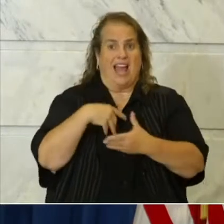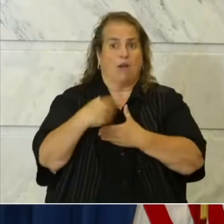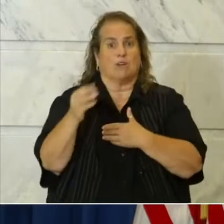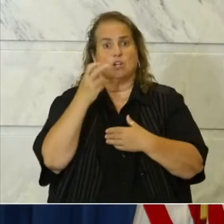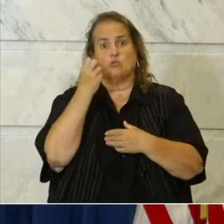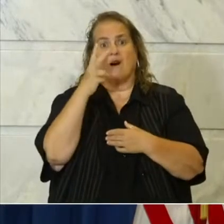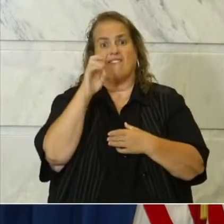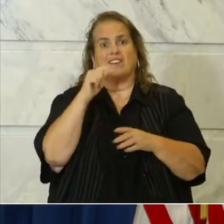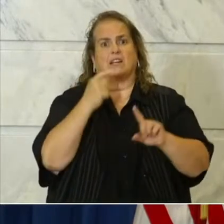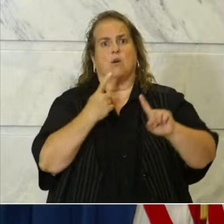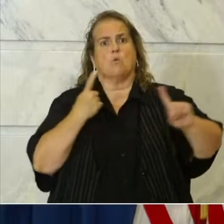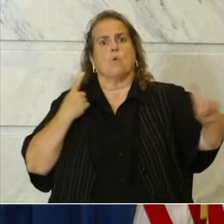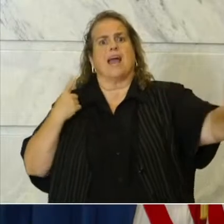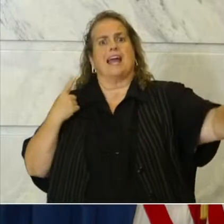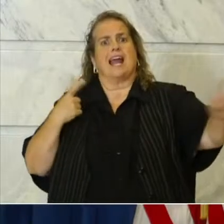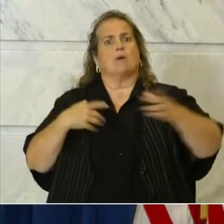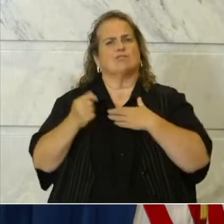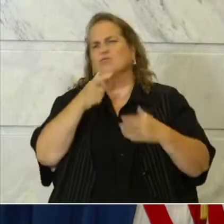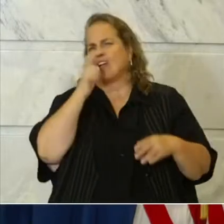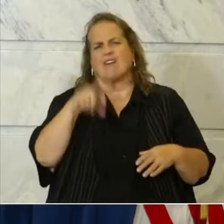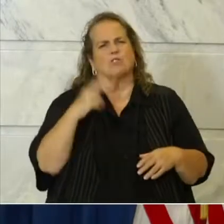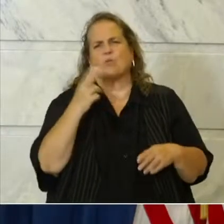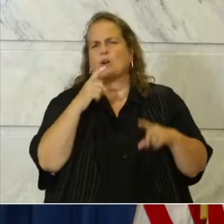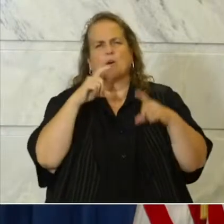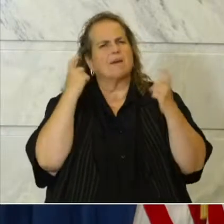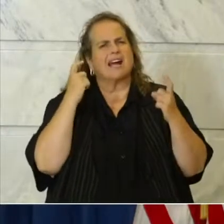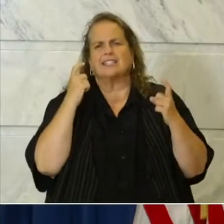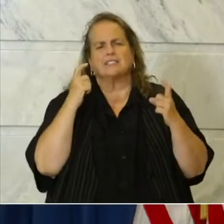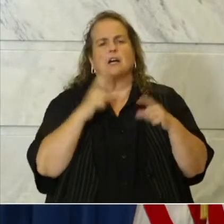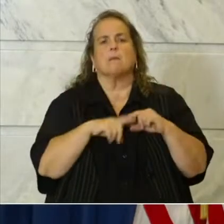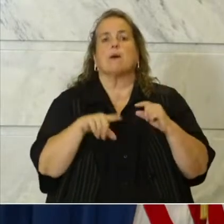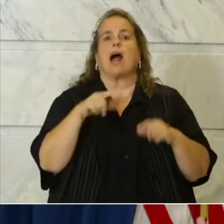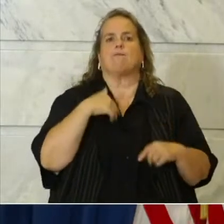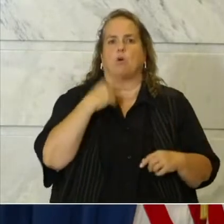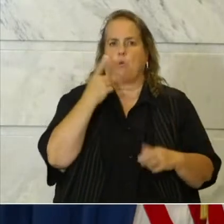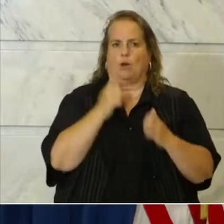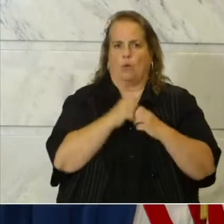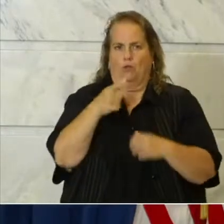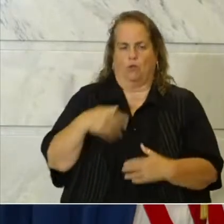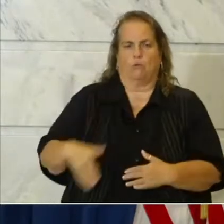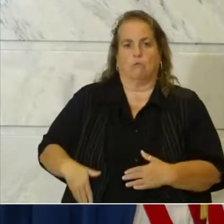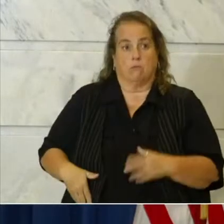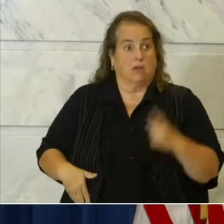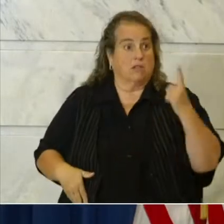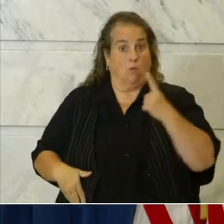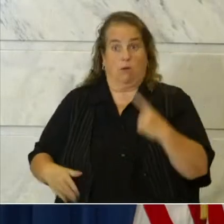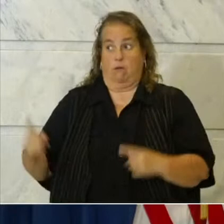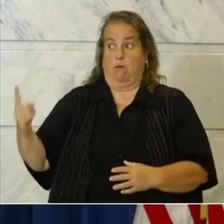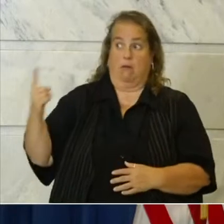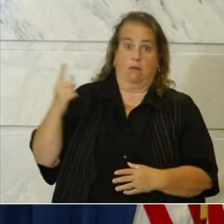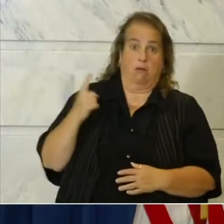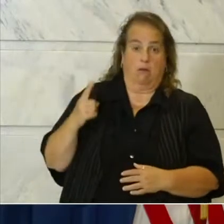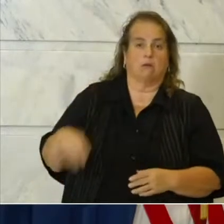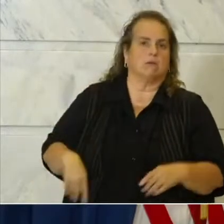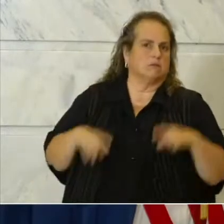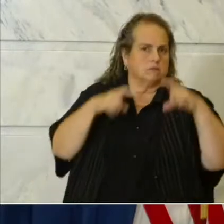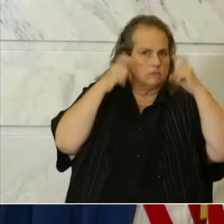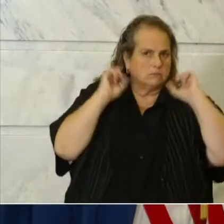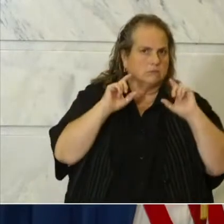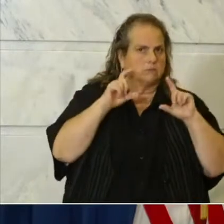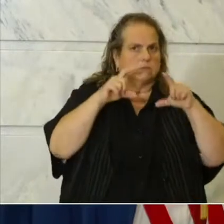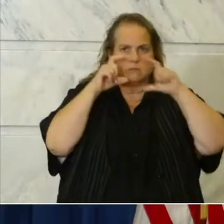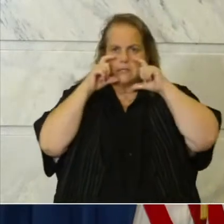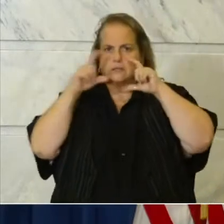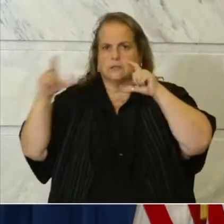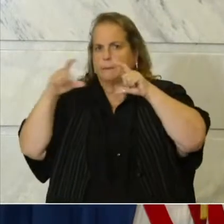somebody, you don't have to be wearing a mask, but you need to have one on you because if someone walks up within that space, you both need to be able to pull